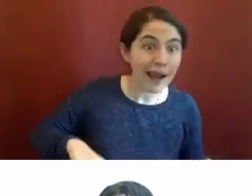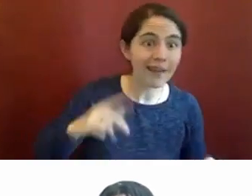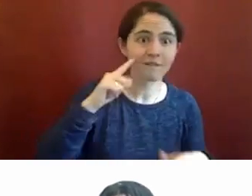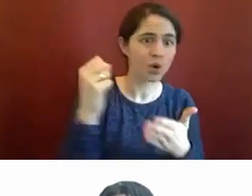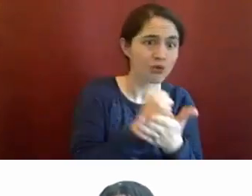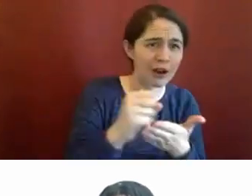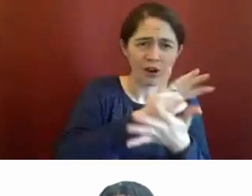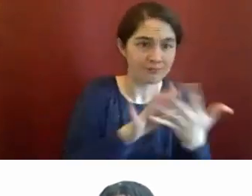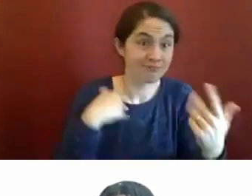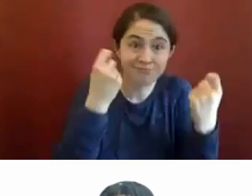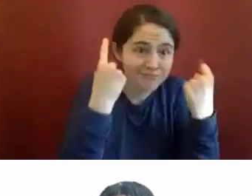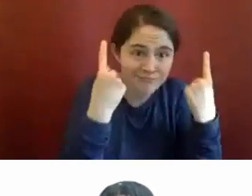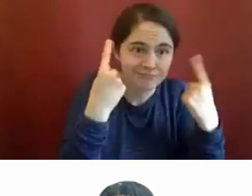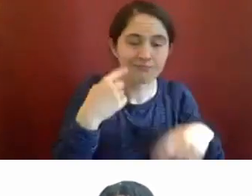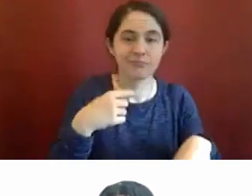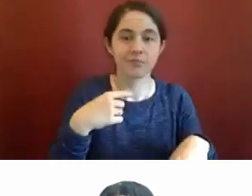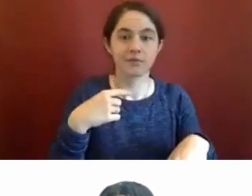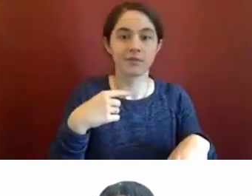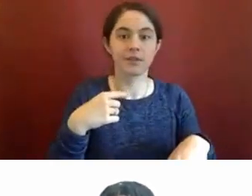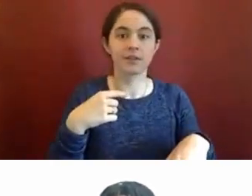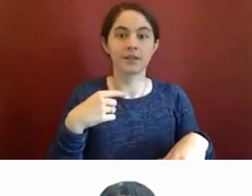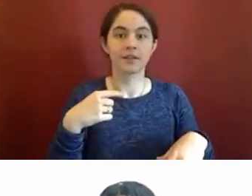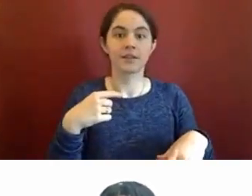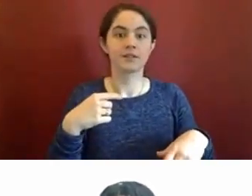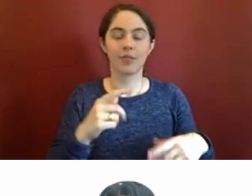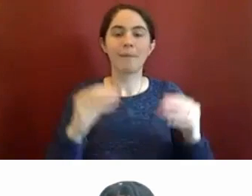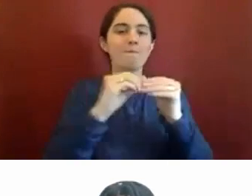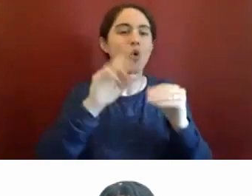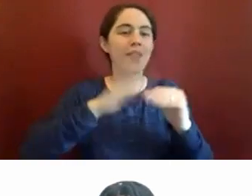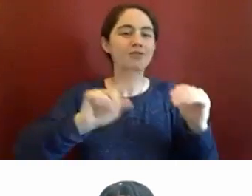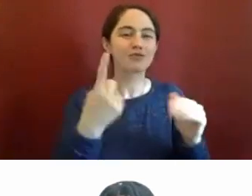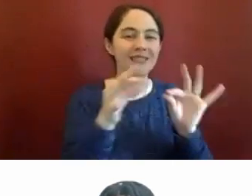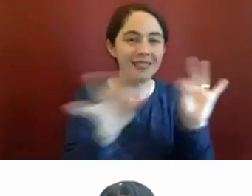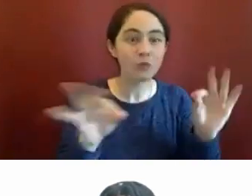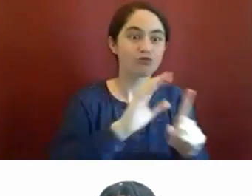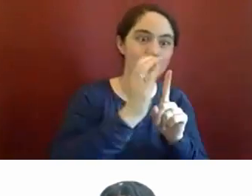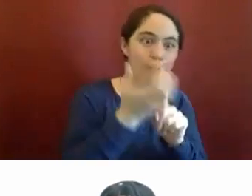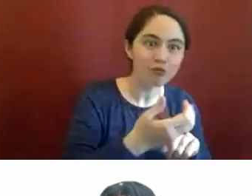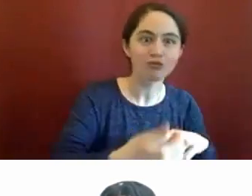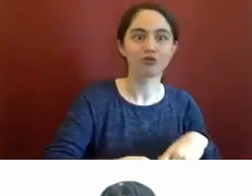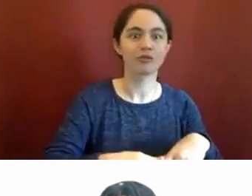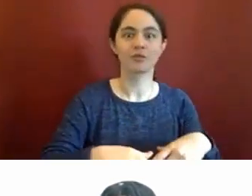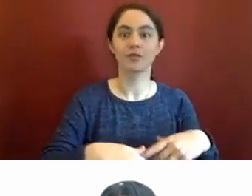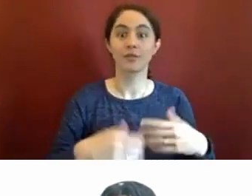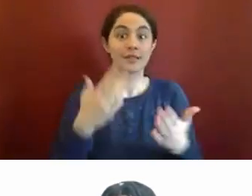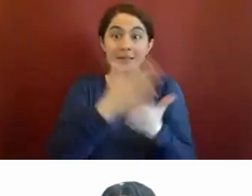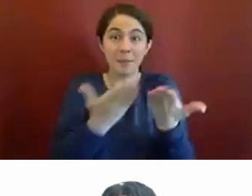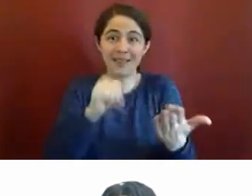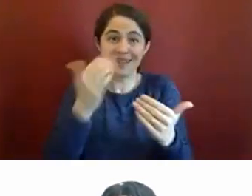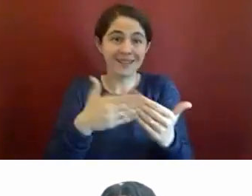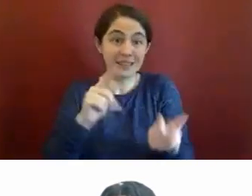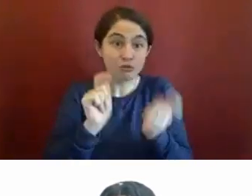more specific. Like there's certain lingo that they're not going to understand from schools. There's certain things that are not easily translatable